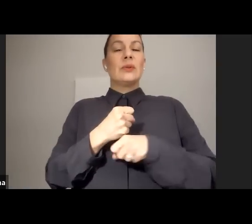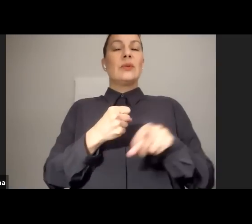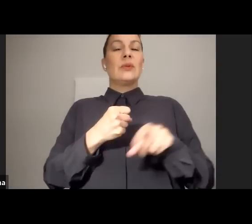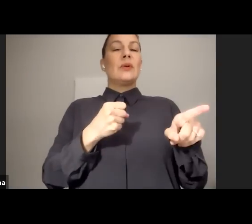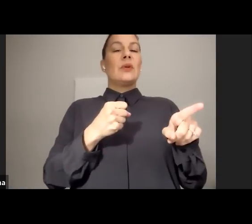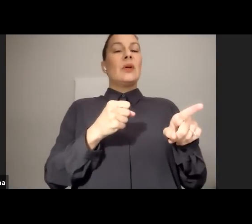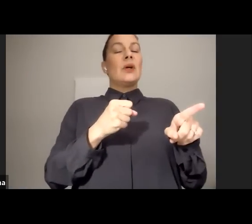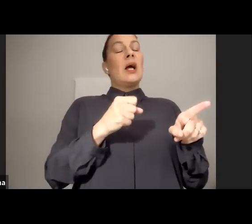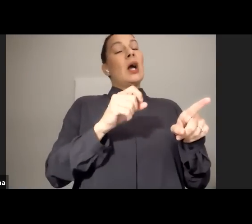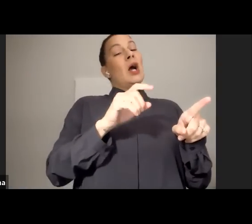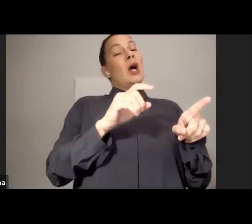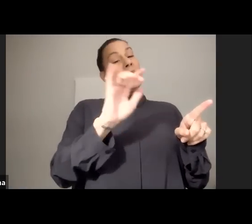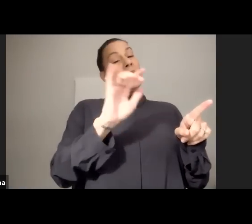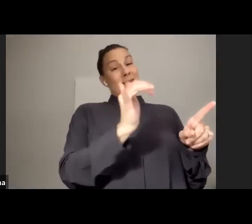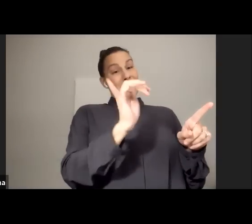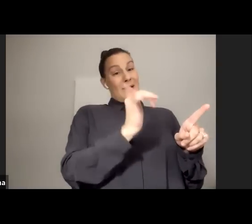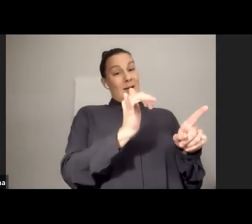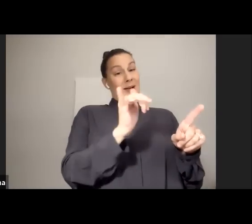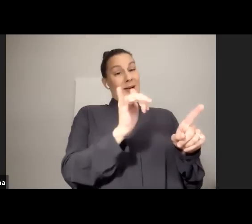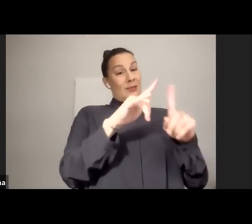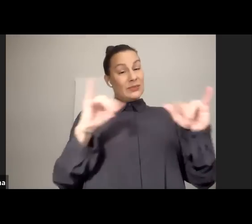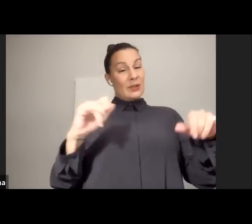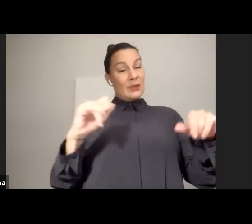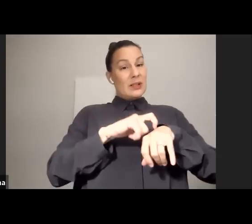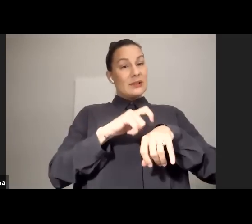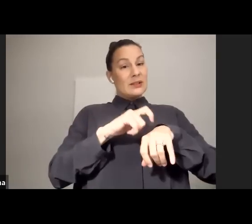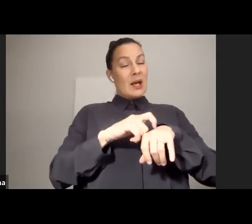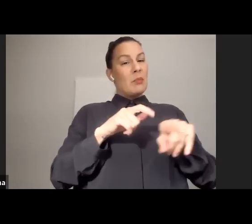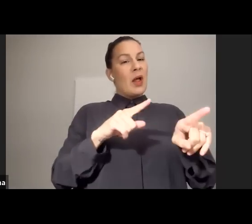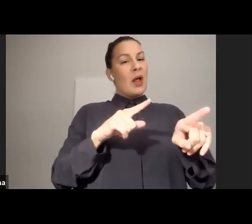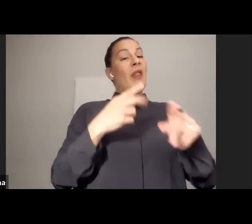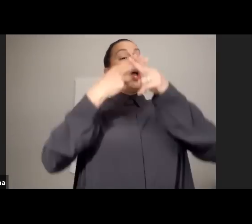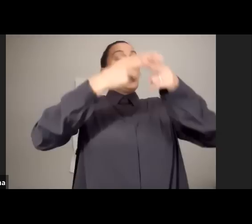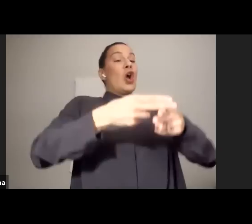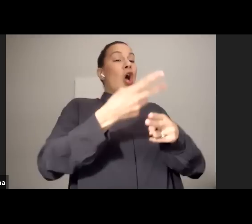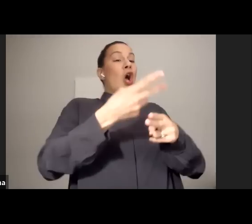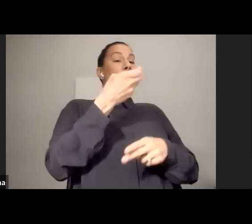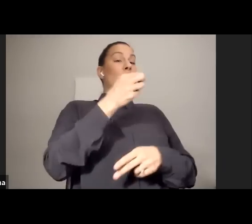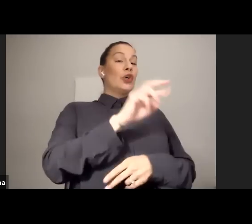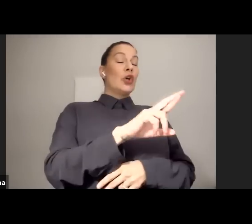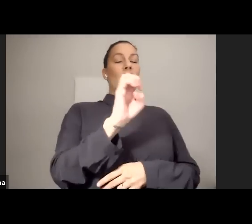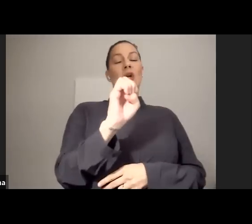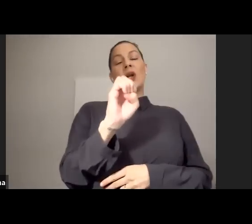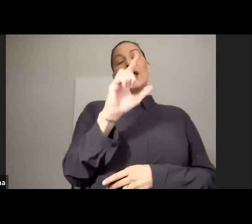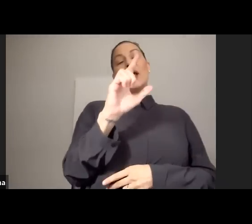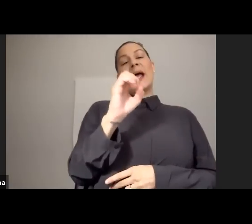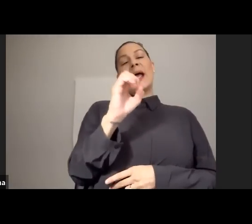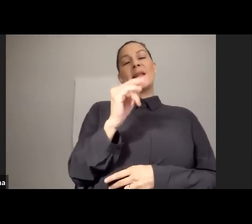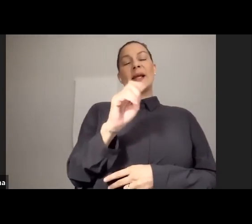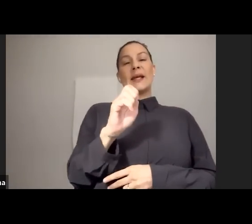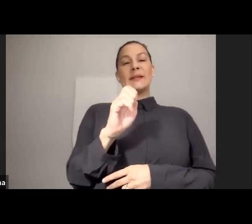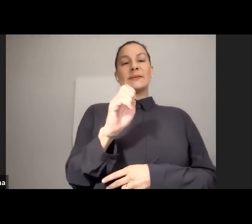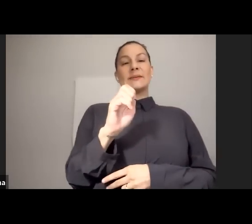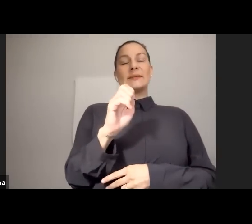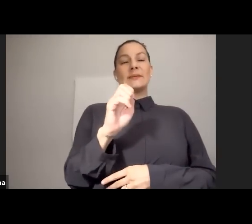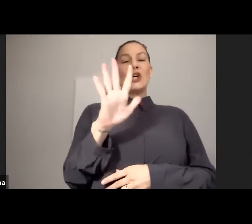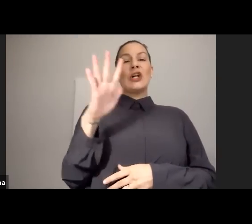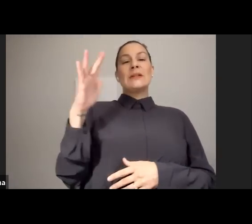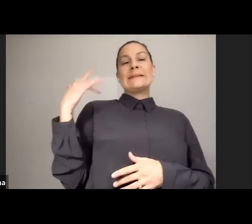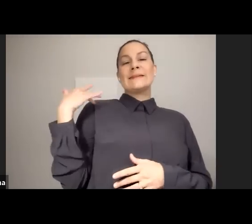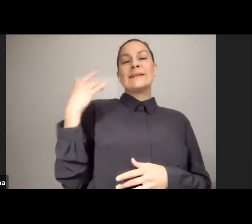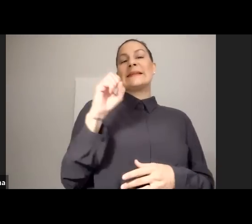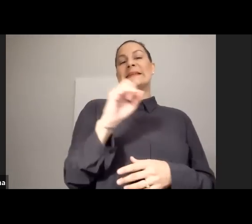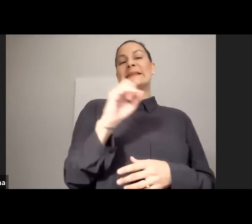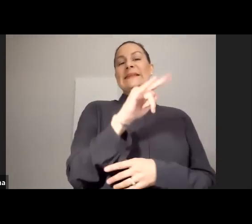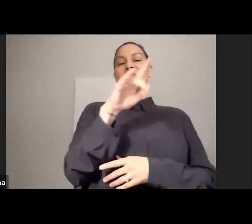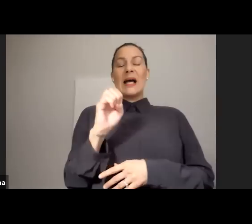elegant and in perfect style. After her incarceration, she returned to the Bowery, where she was